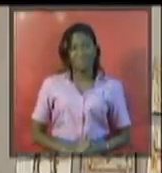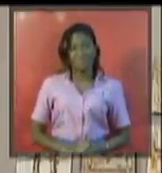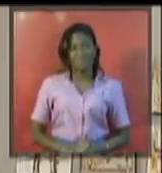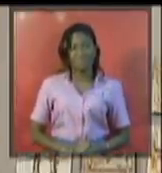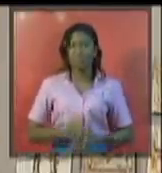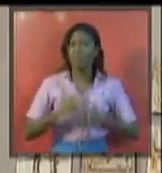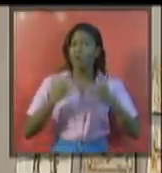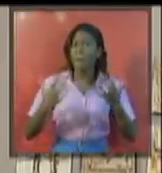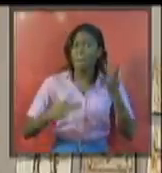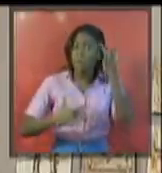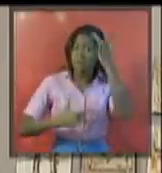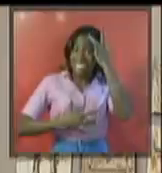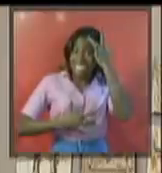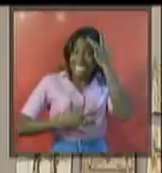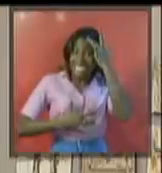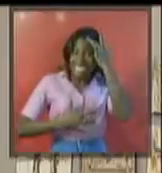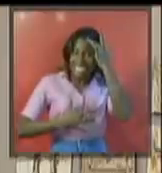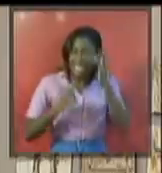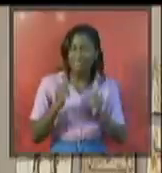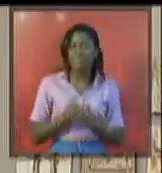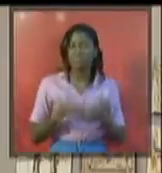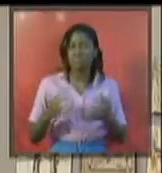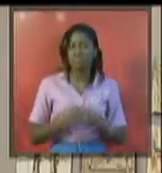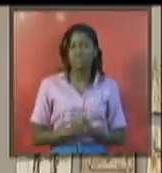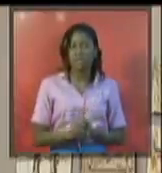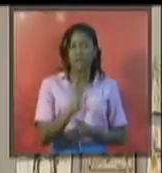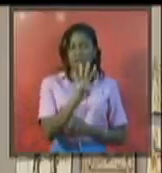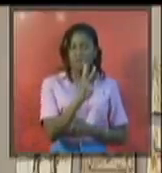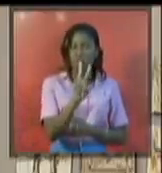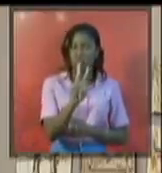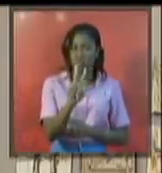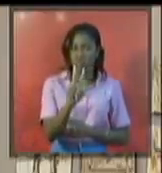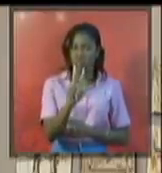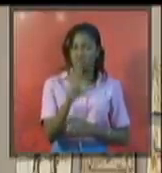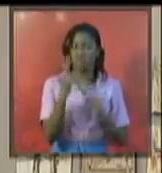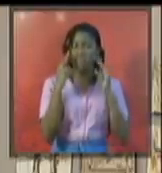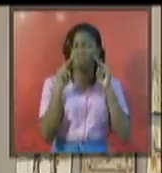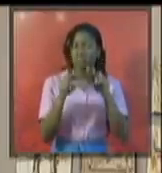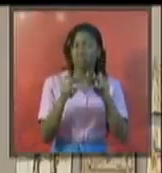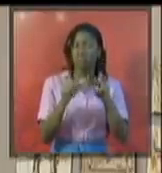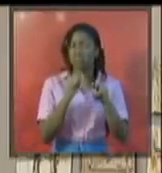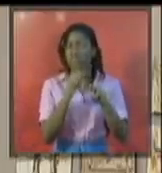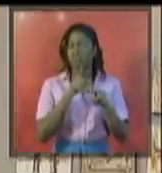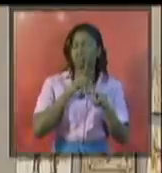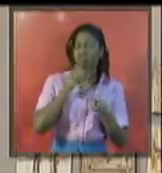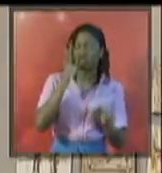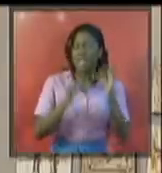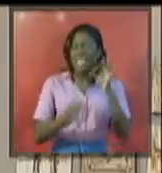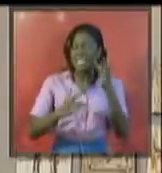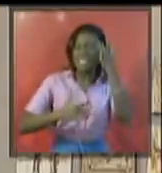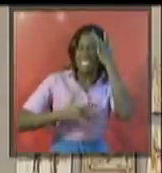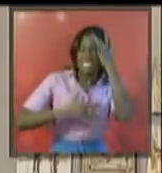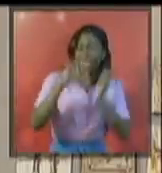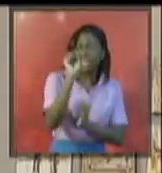Suspected cases stands at 42 persons, with 37 at Arima. No